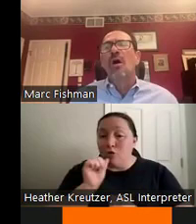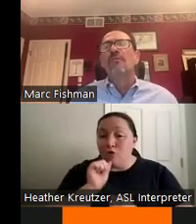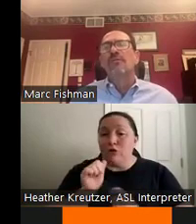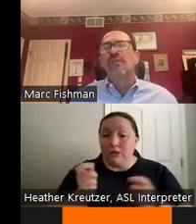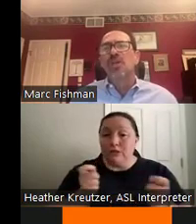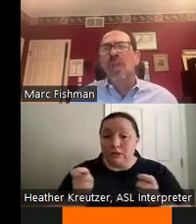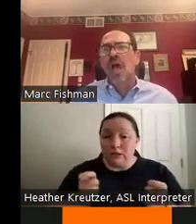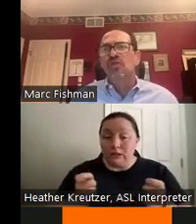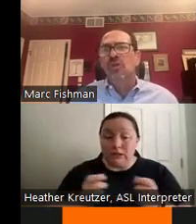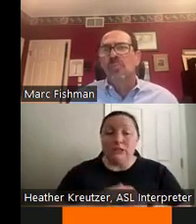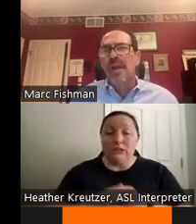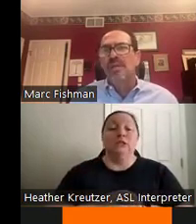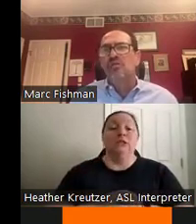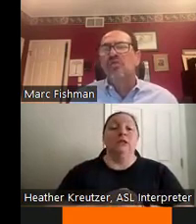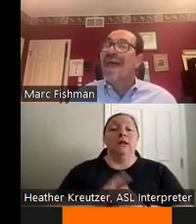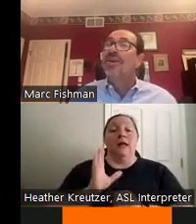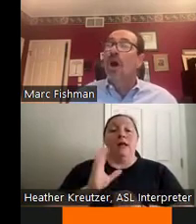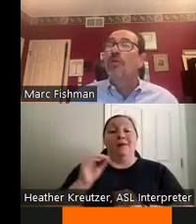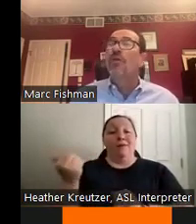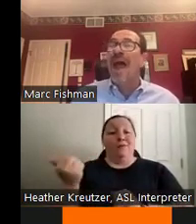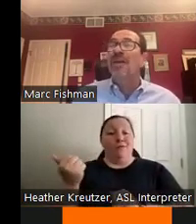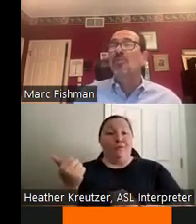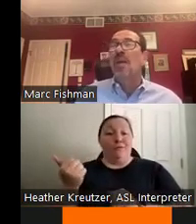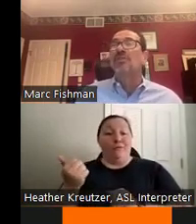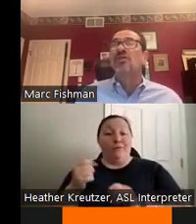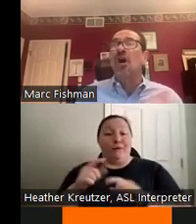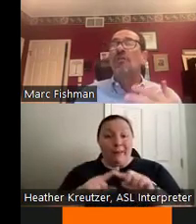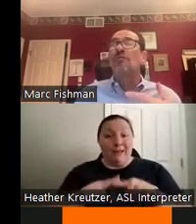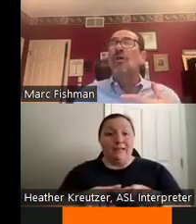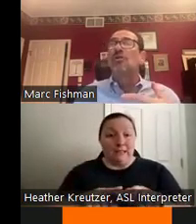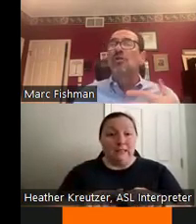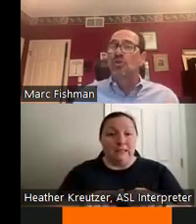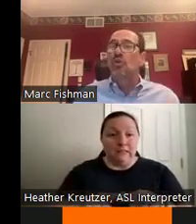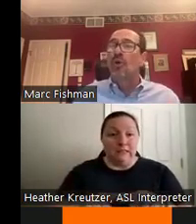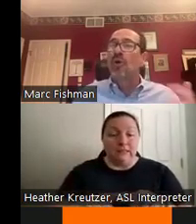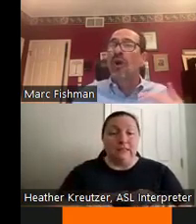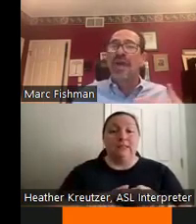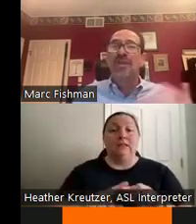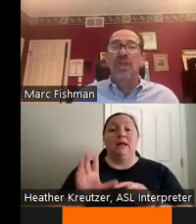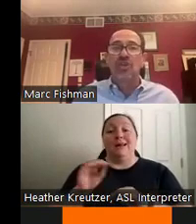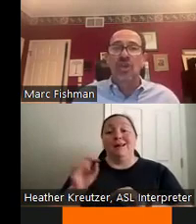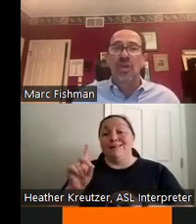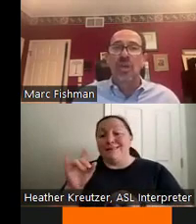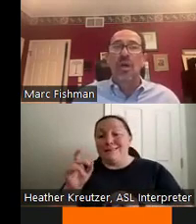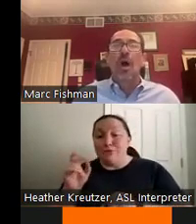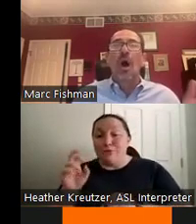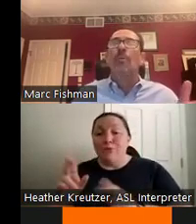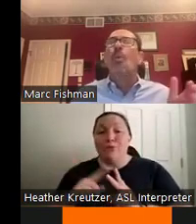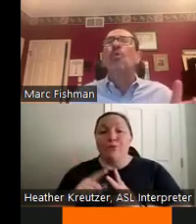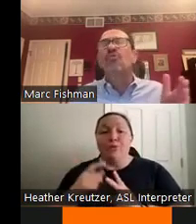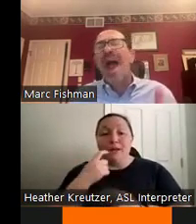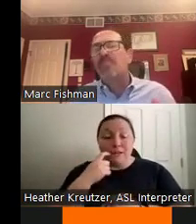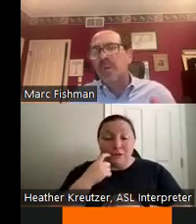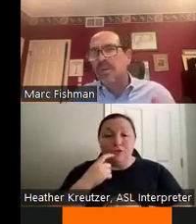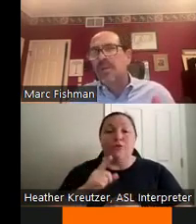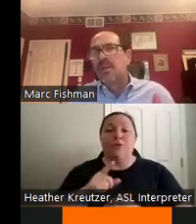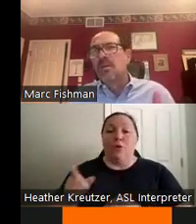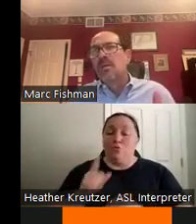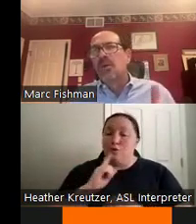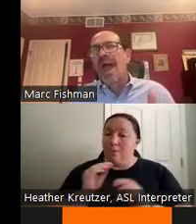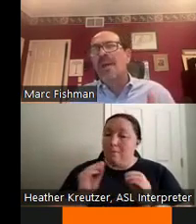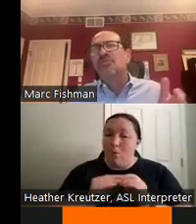aspects of physiological dependence and other aspects of disorder and addiction are more